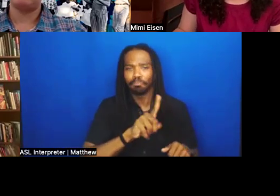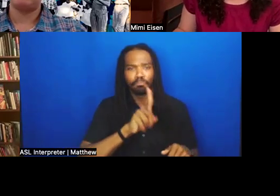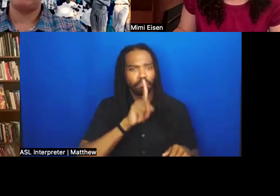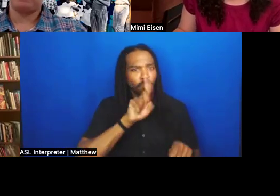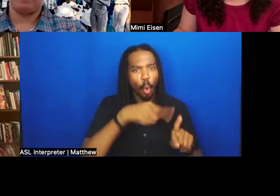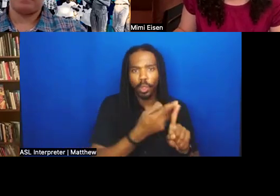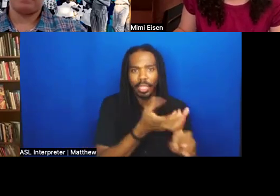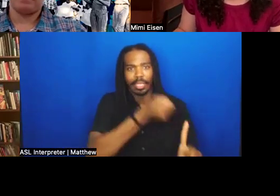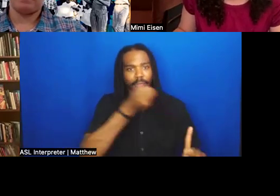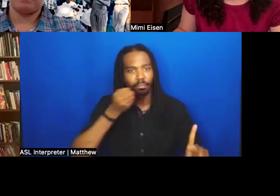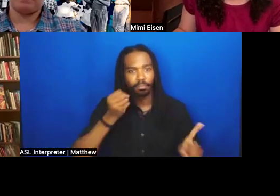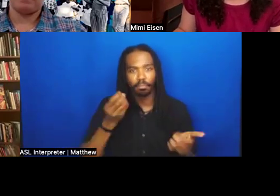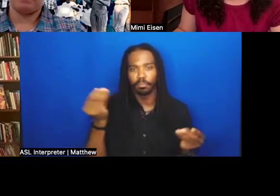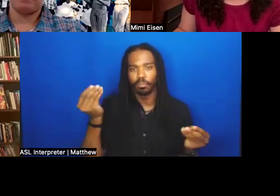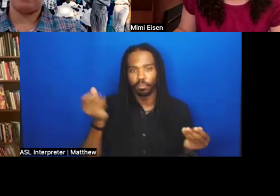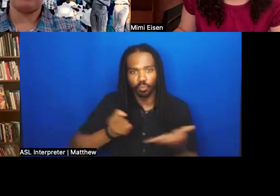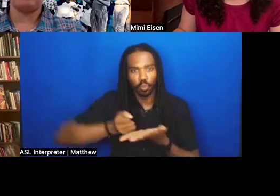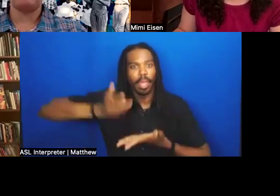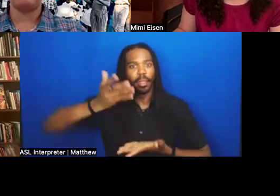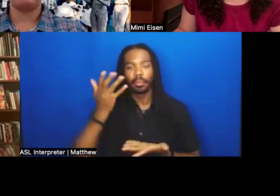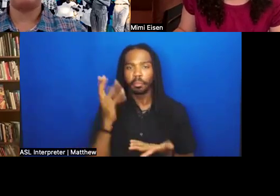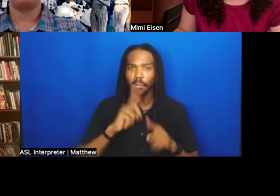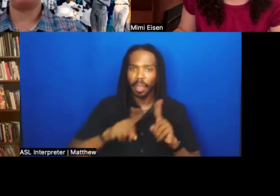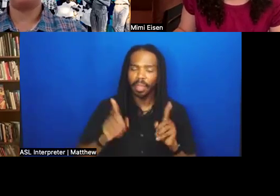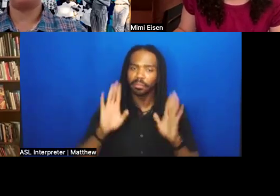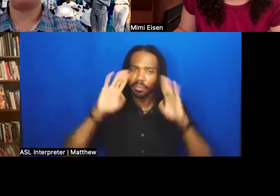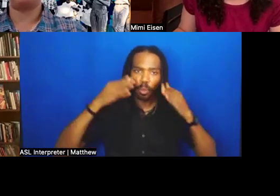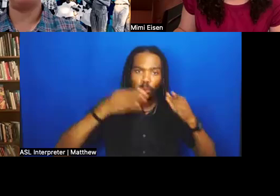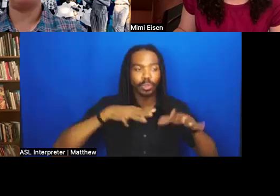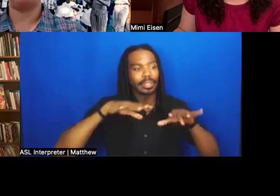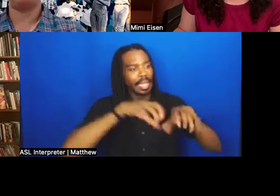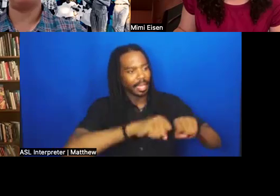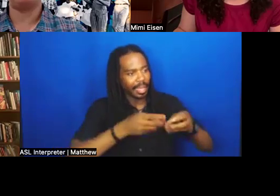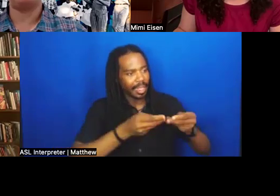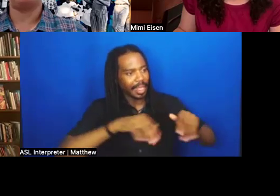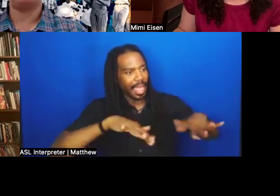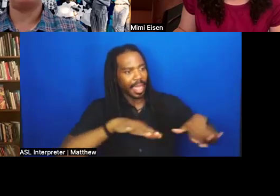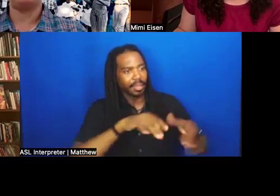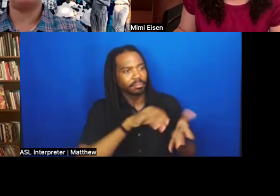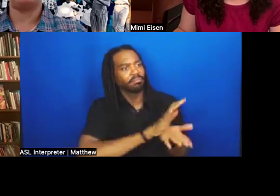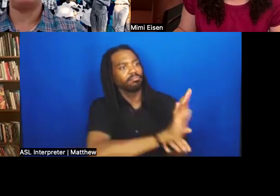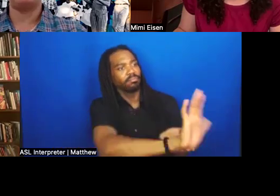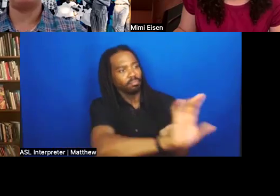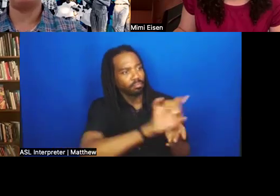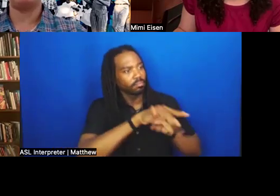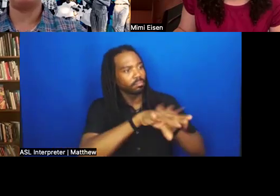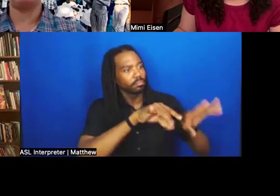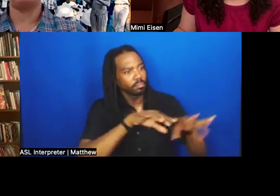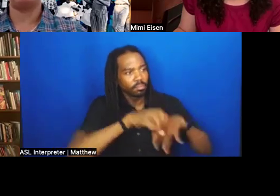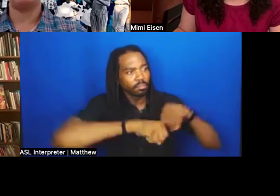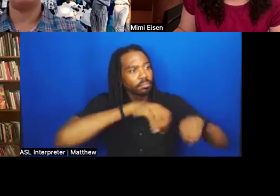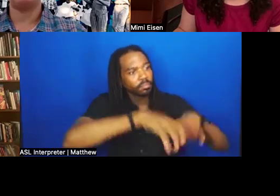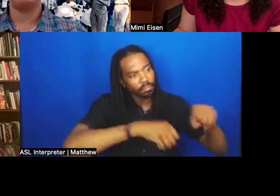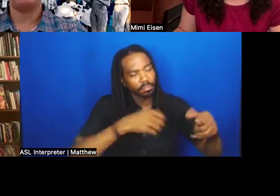taking their land and moving people from afar. And then it's also about